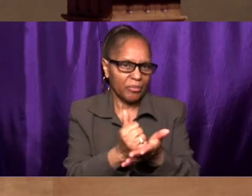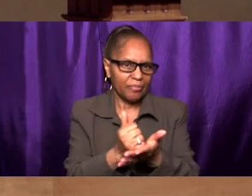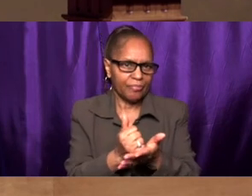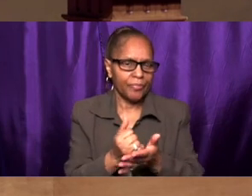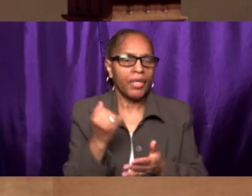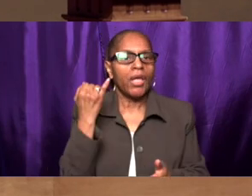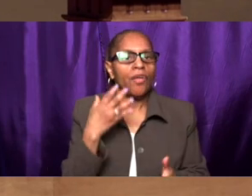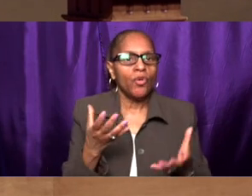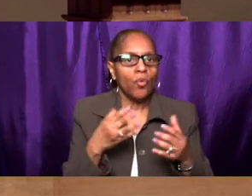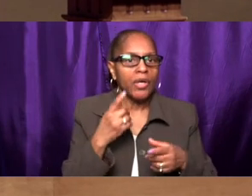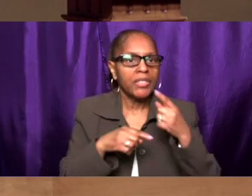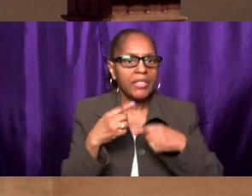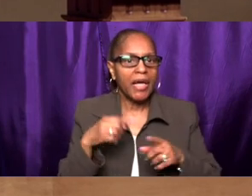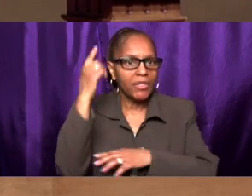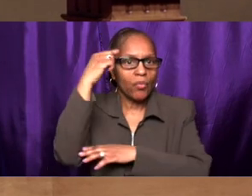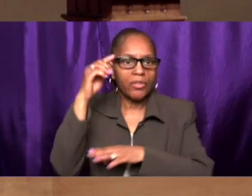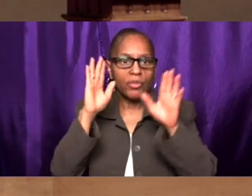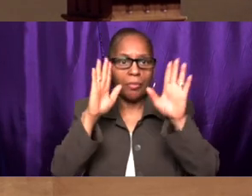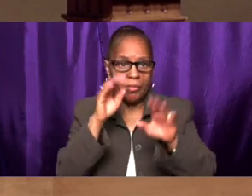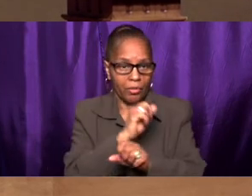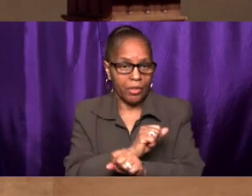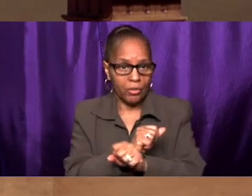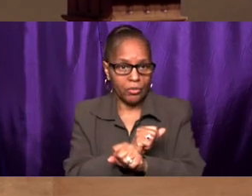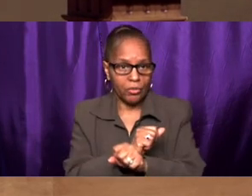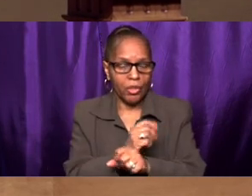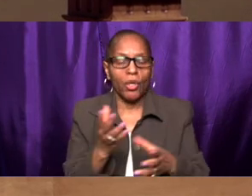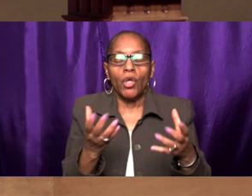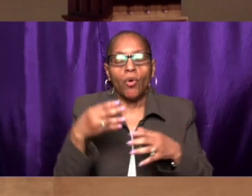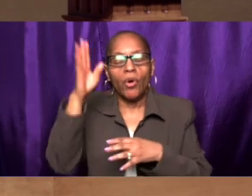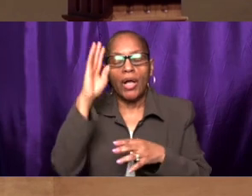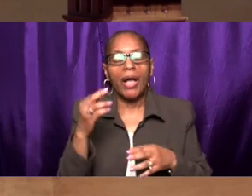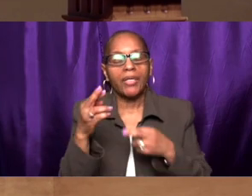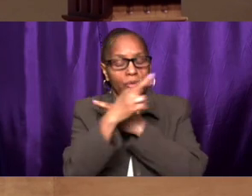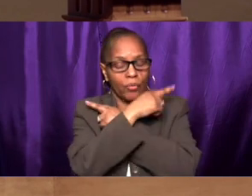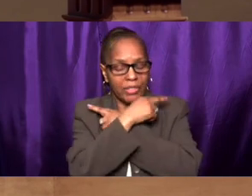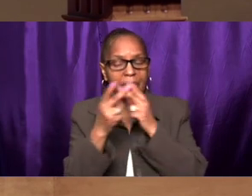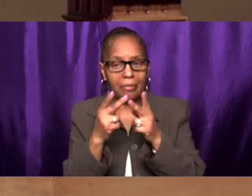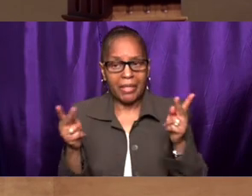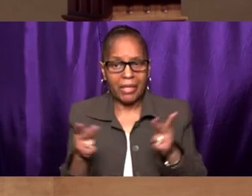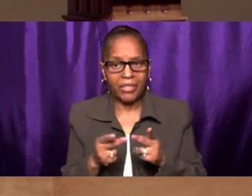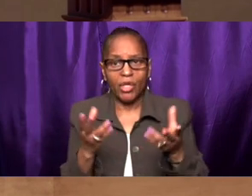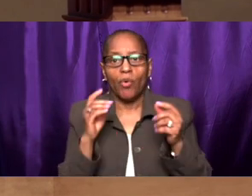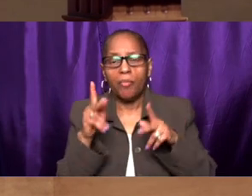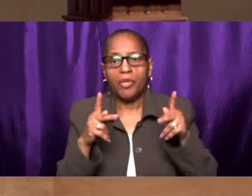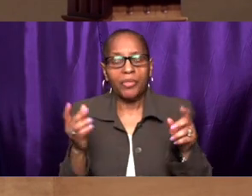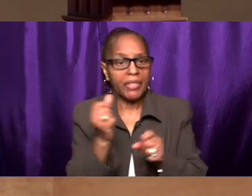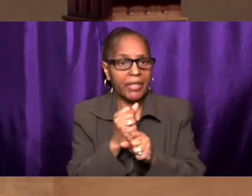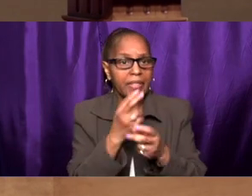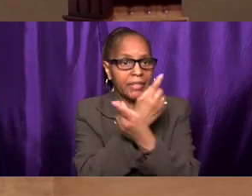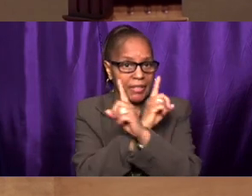If you want signs, you want wonders, you want miracles, you want God to rest in a place, you want people to get